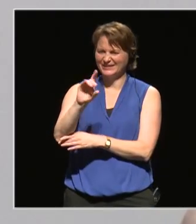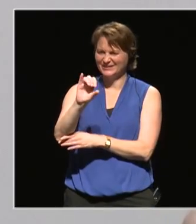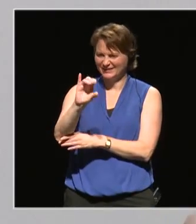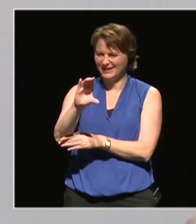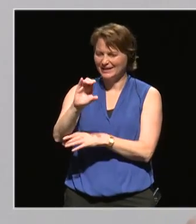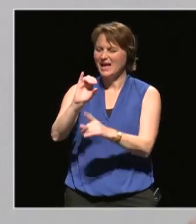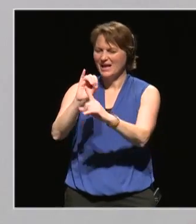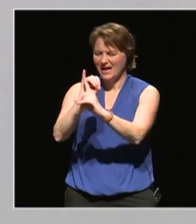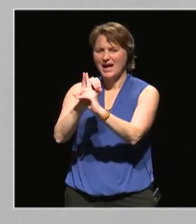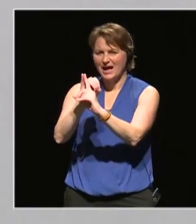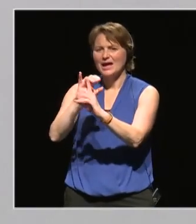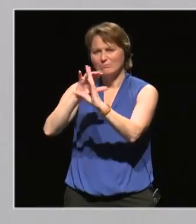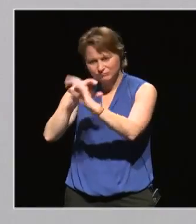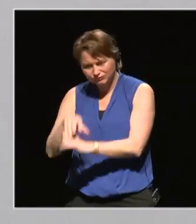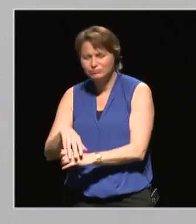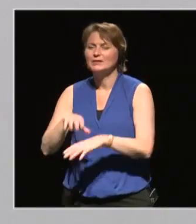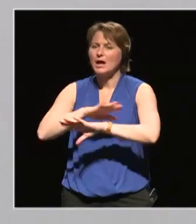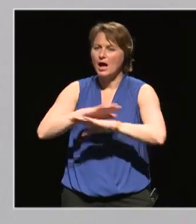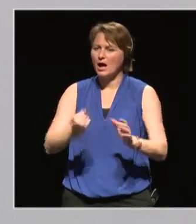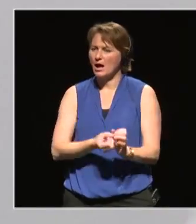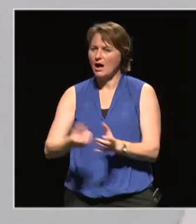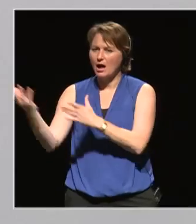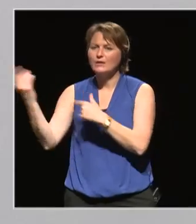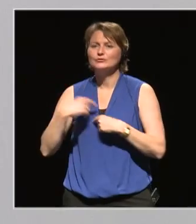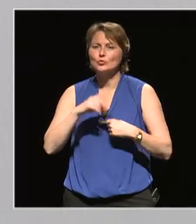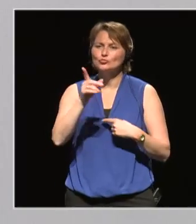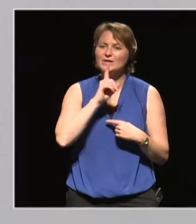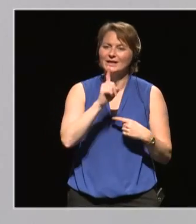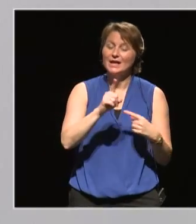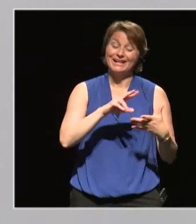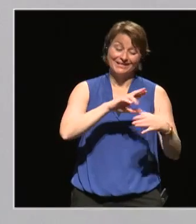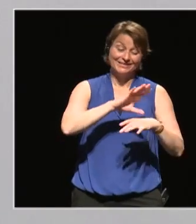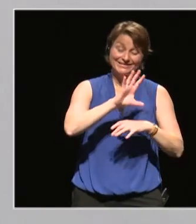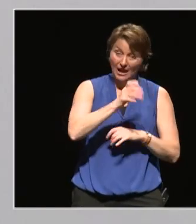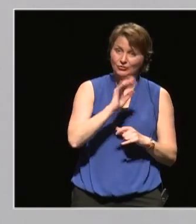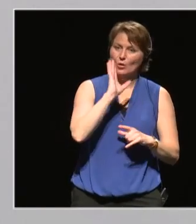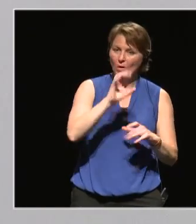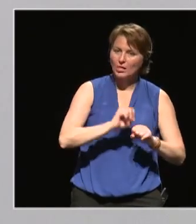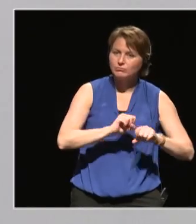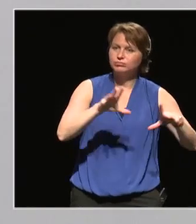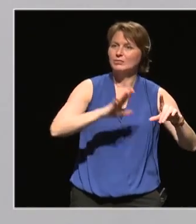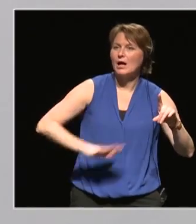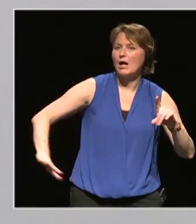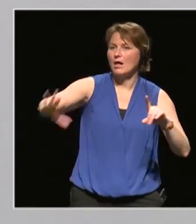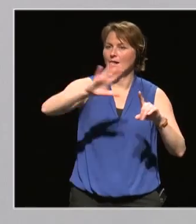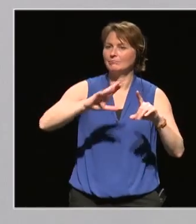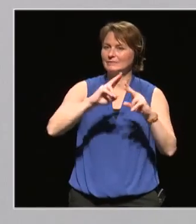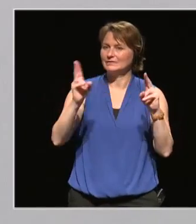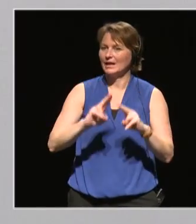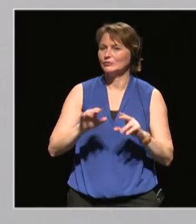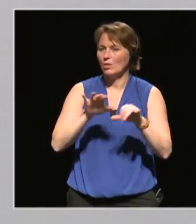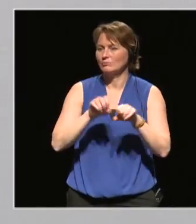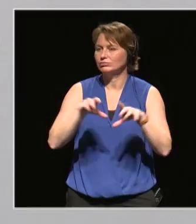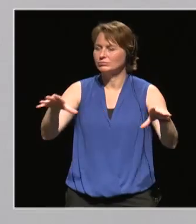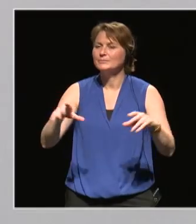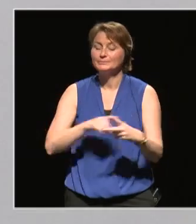become the national contributions. And so there should be a vehicle for implementation, And I think what I also heard is